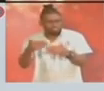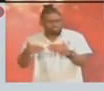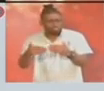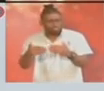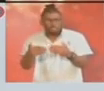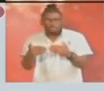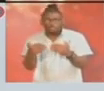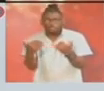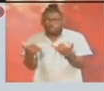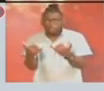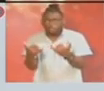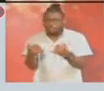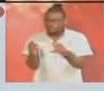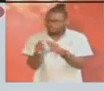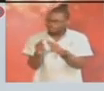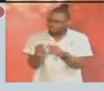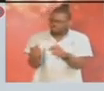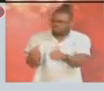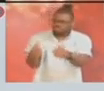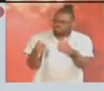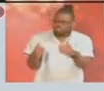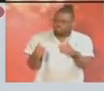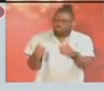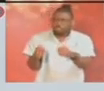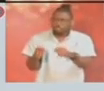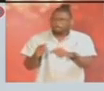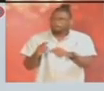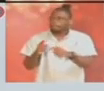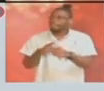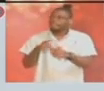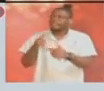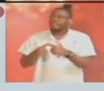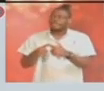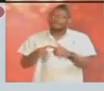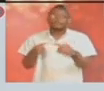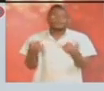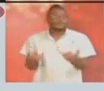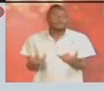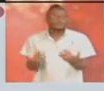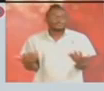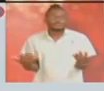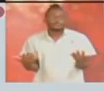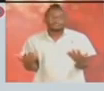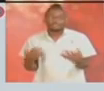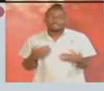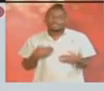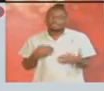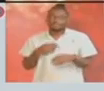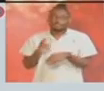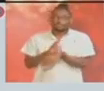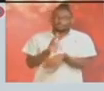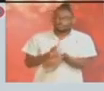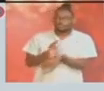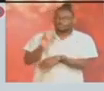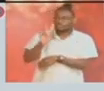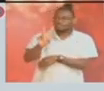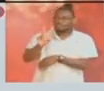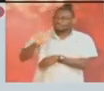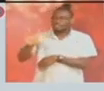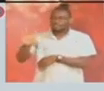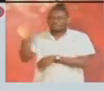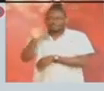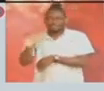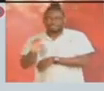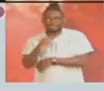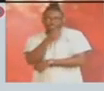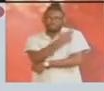extremely, extremely good. 1 month later, we are at 25%. What we at the ministry now